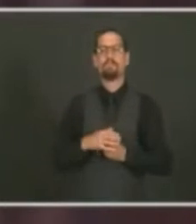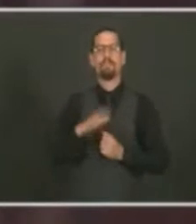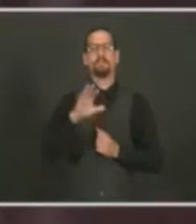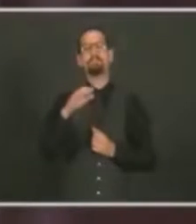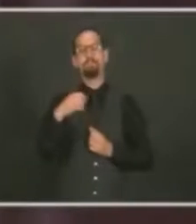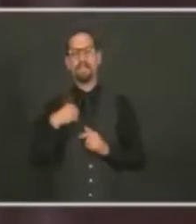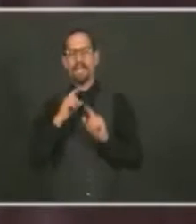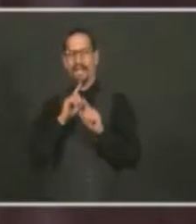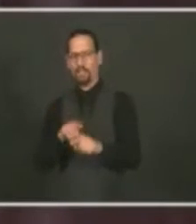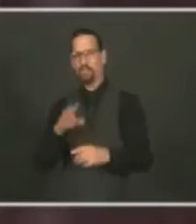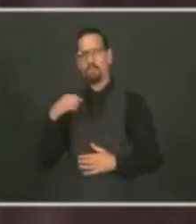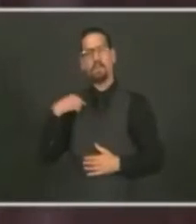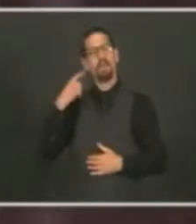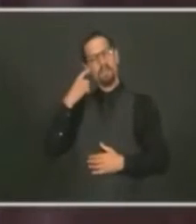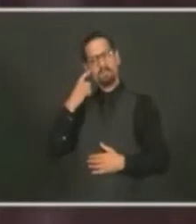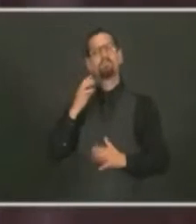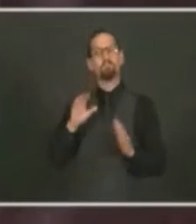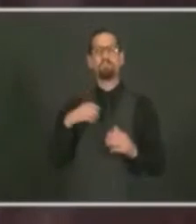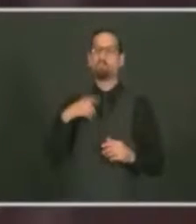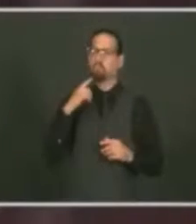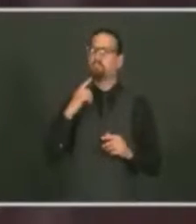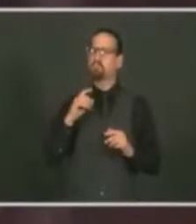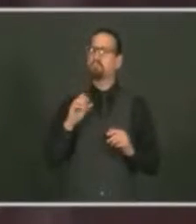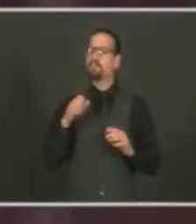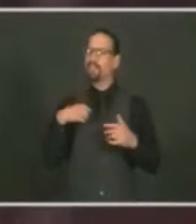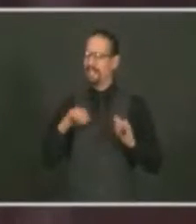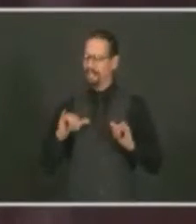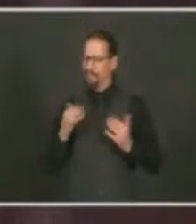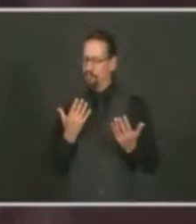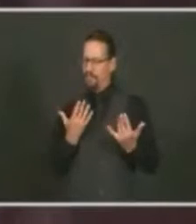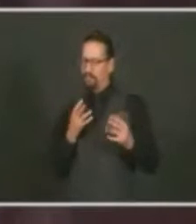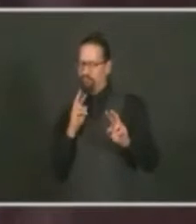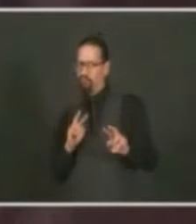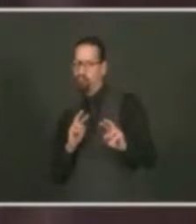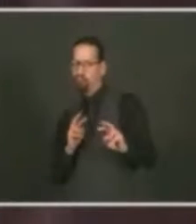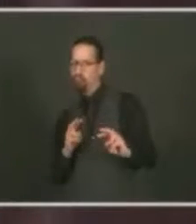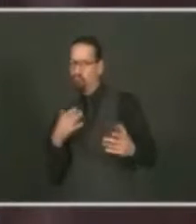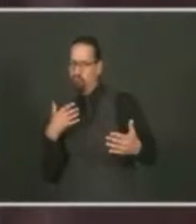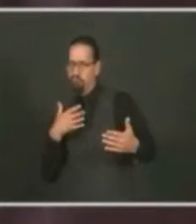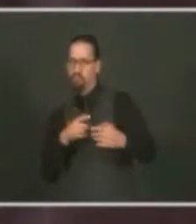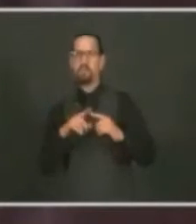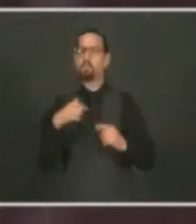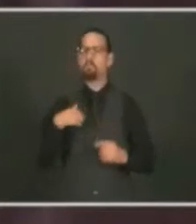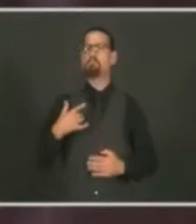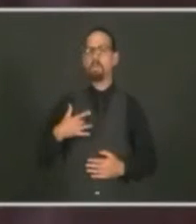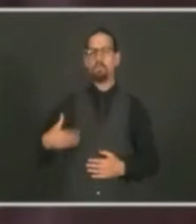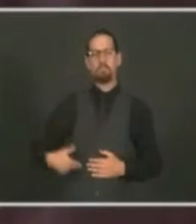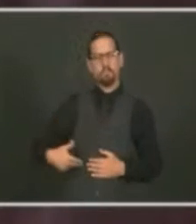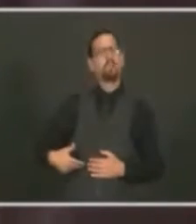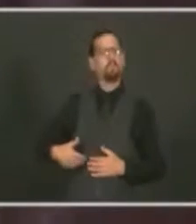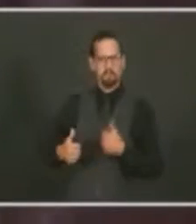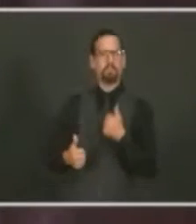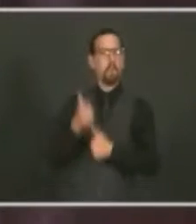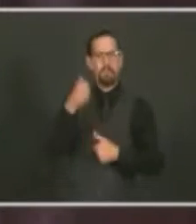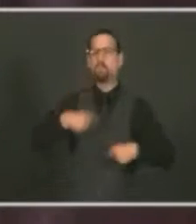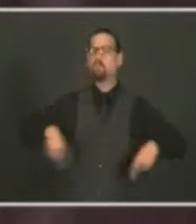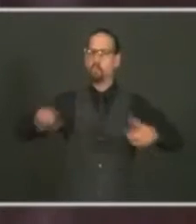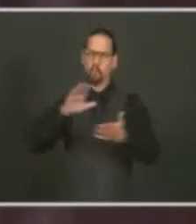we're doing. But for the most part, I think most are ready to go back to school full in person.